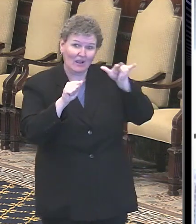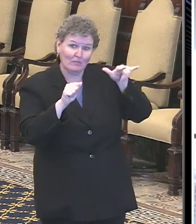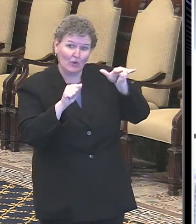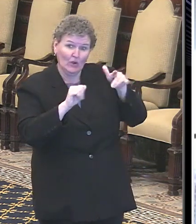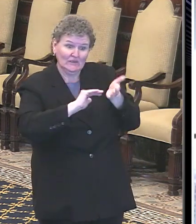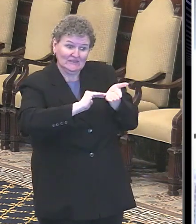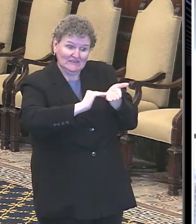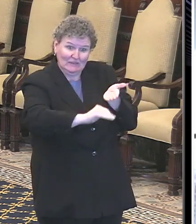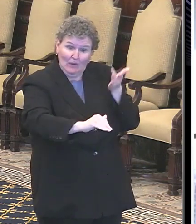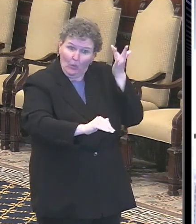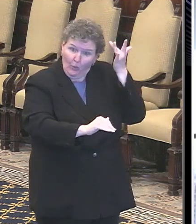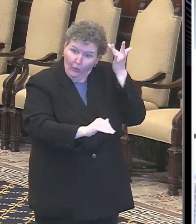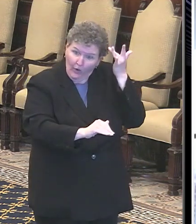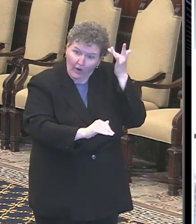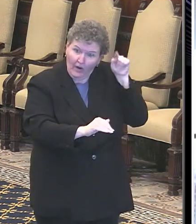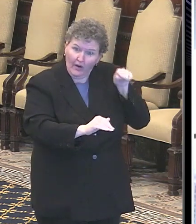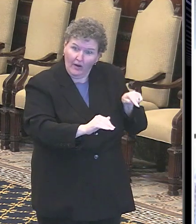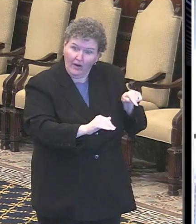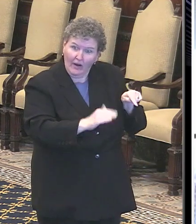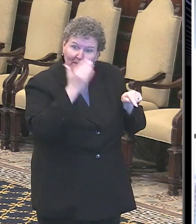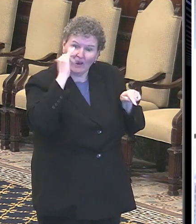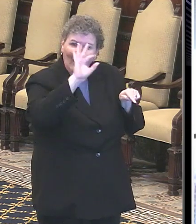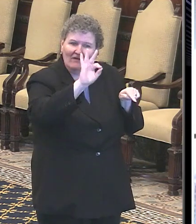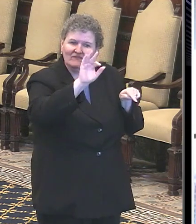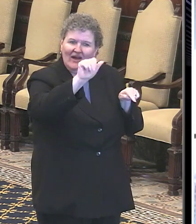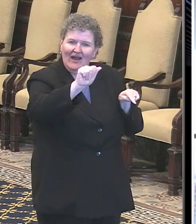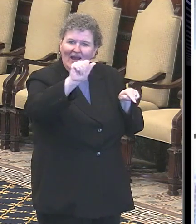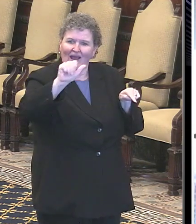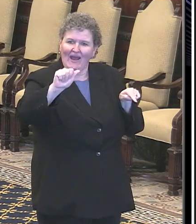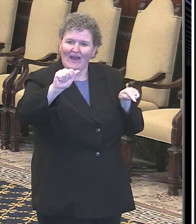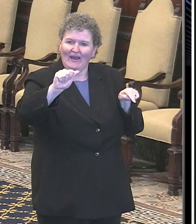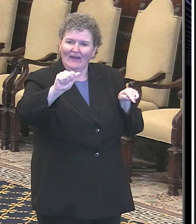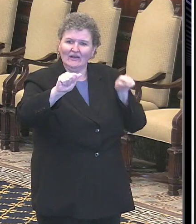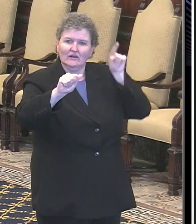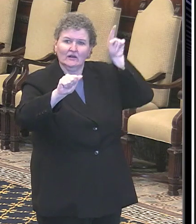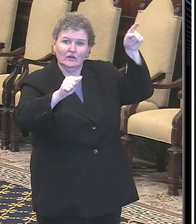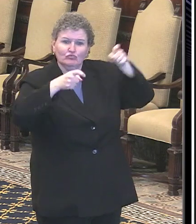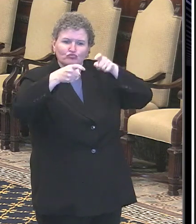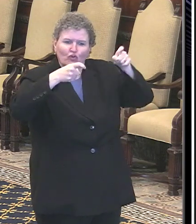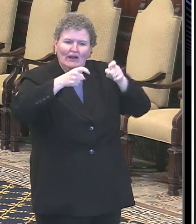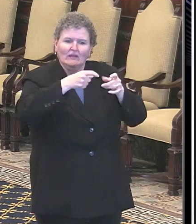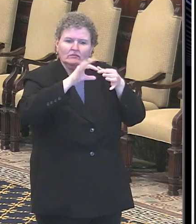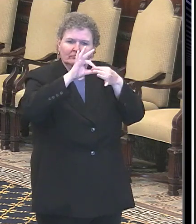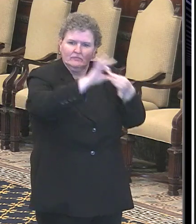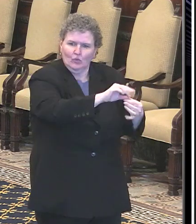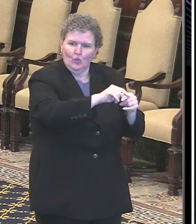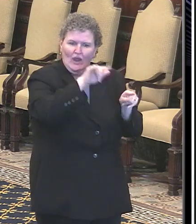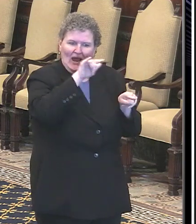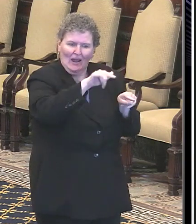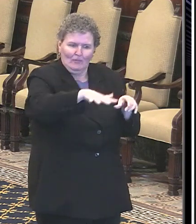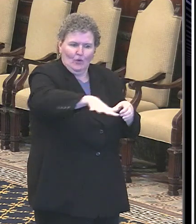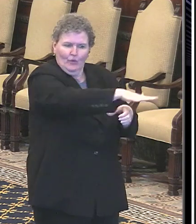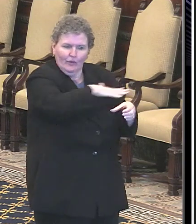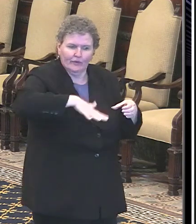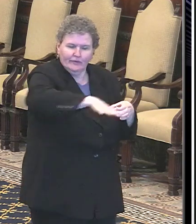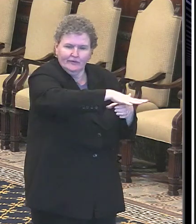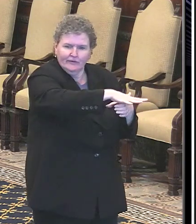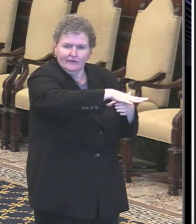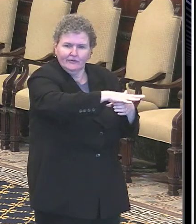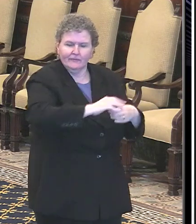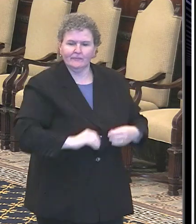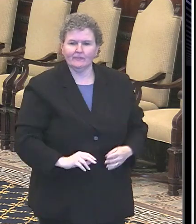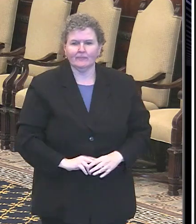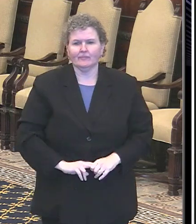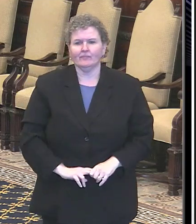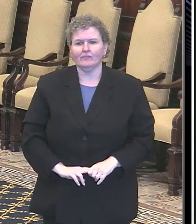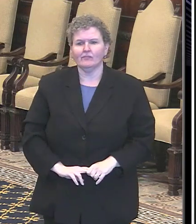the FAA regulates airports. Okay, thank you. Yep. Very good. Thank you,